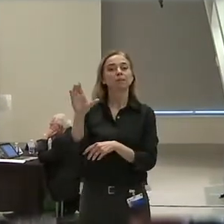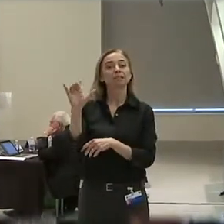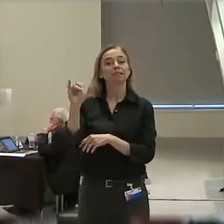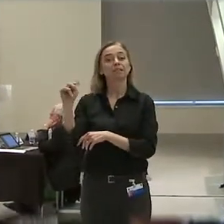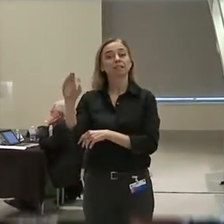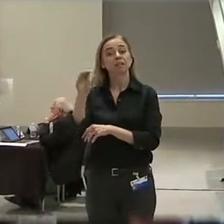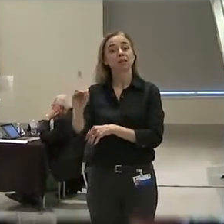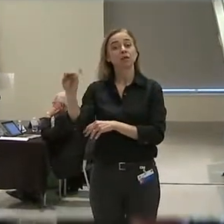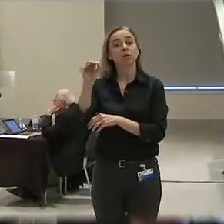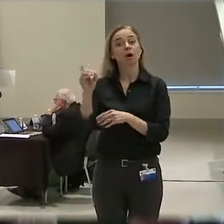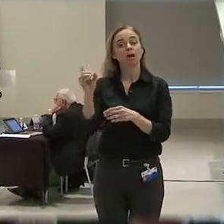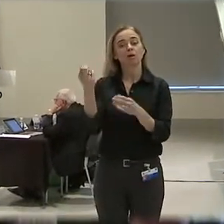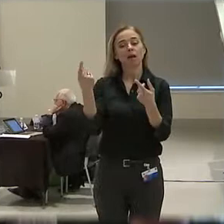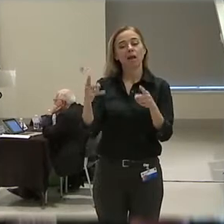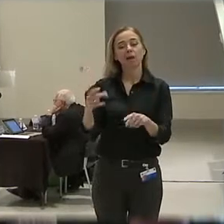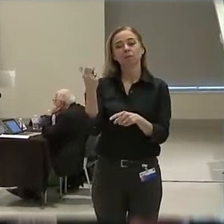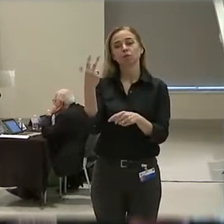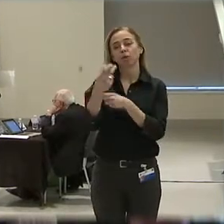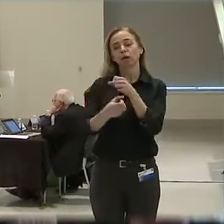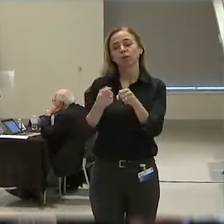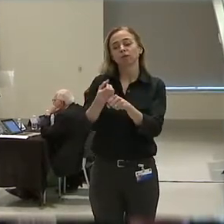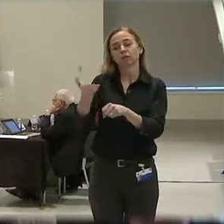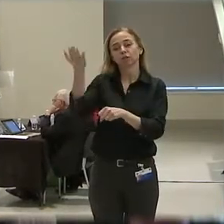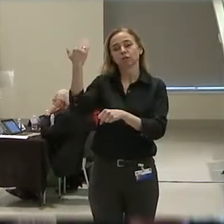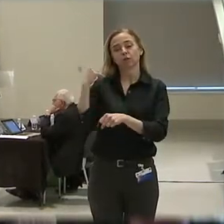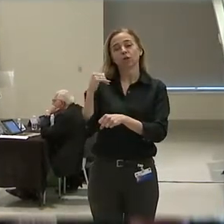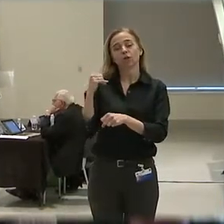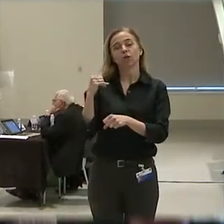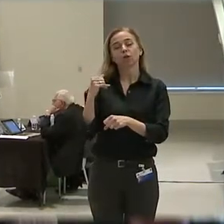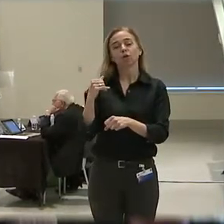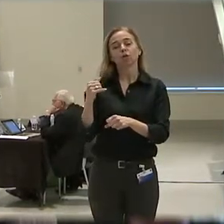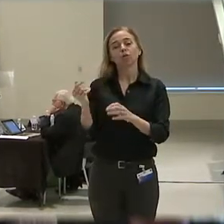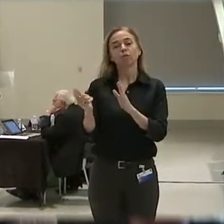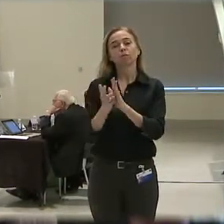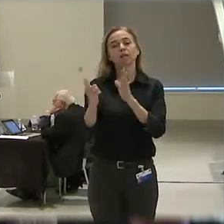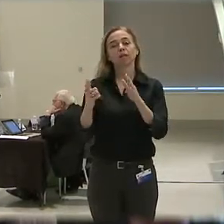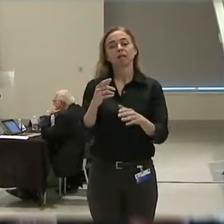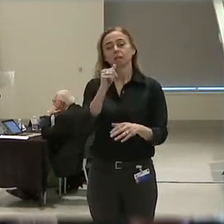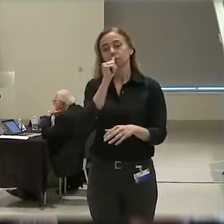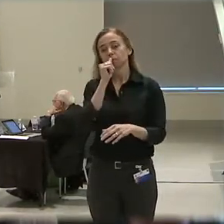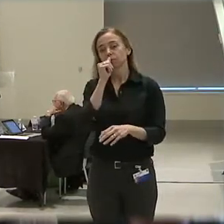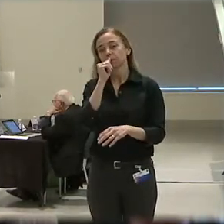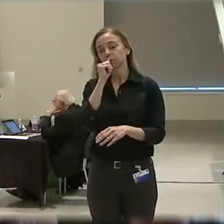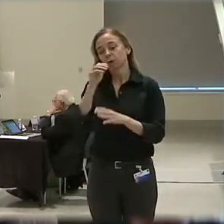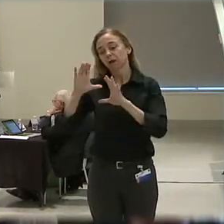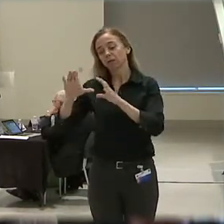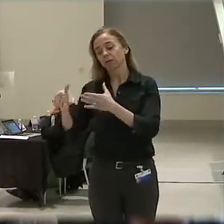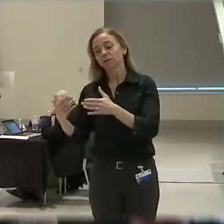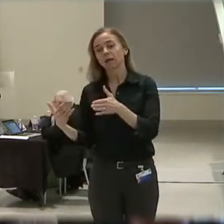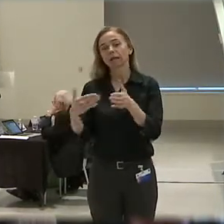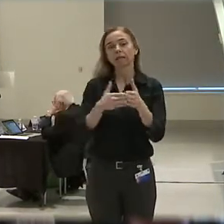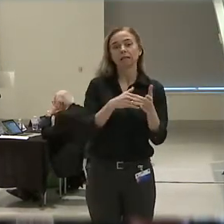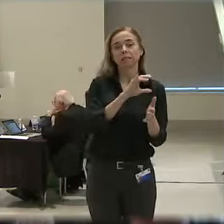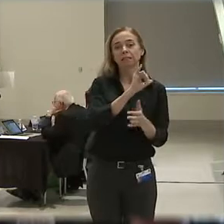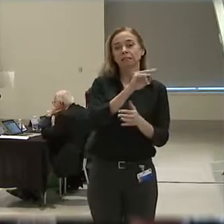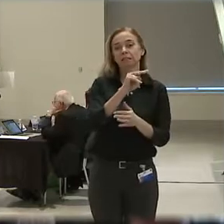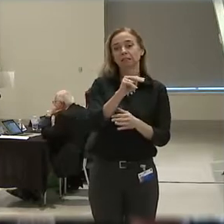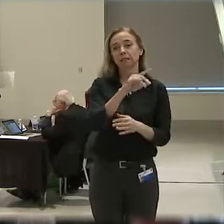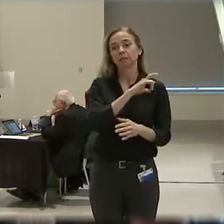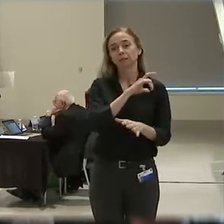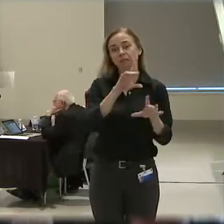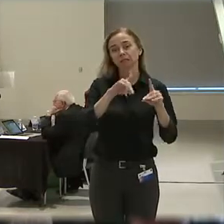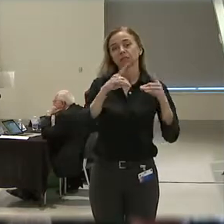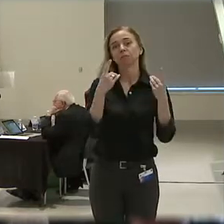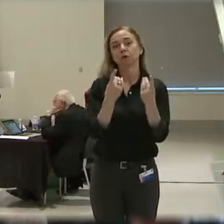collaborative agreement that was reached through the litigation brought by private plaintiffs against the Cincinnati Police Department. I